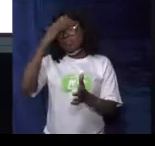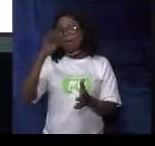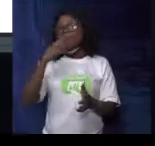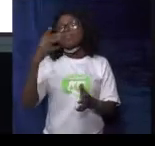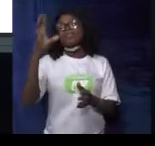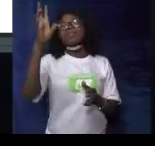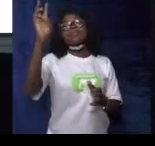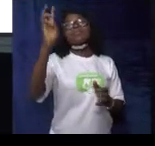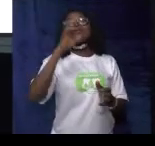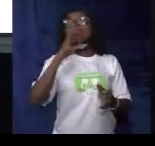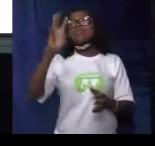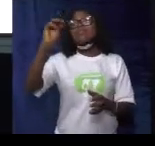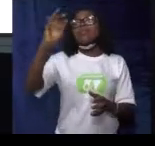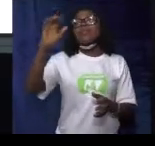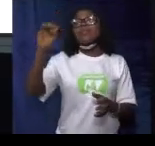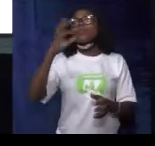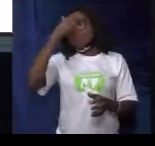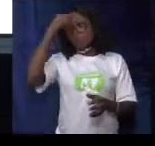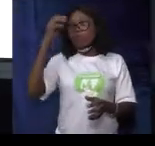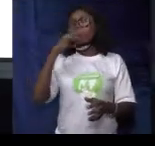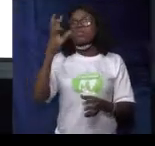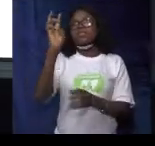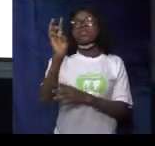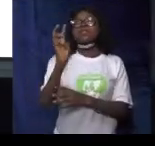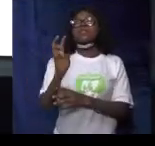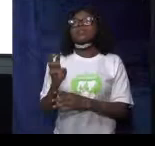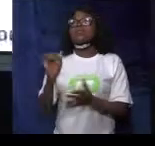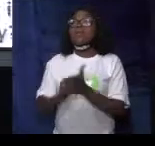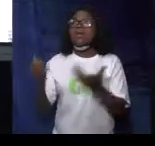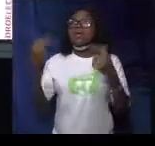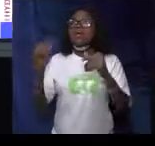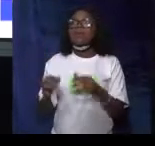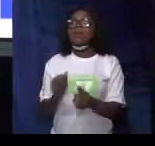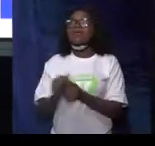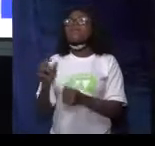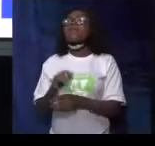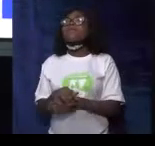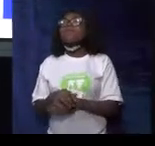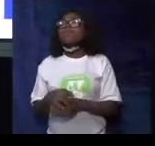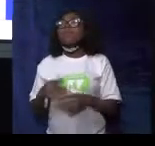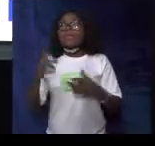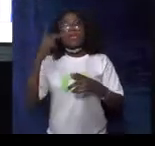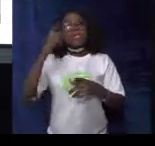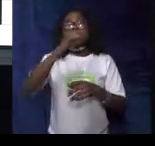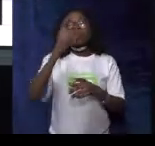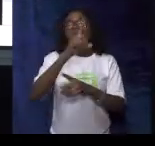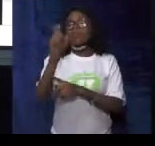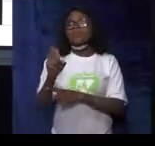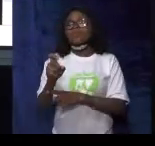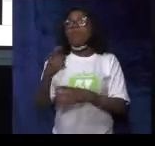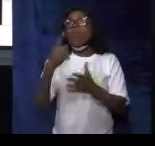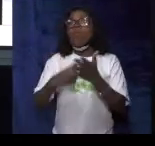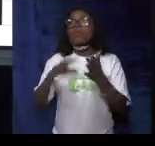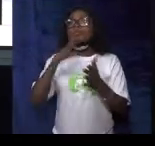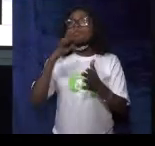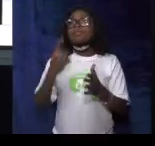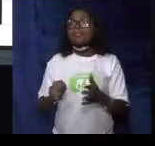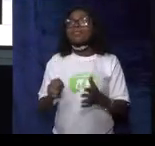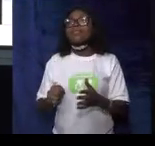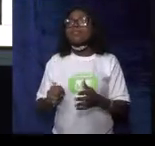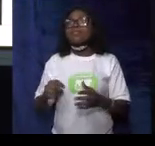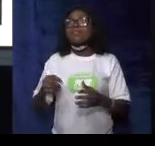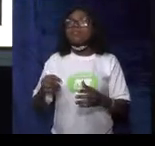times. And that is why 6 is the mode. So let's see what the next question is saying. This graph represents the source of energy for a